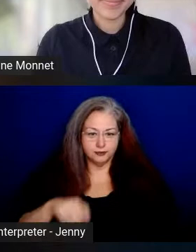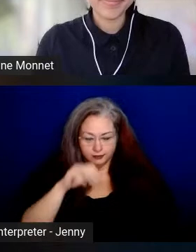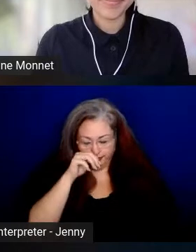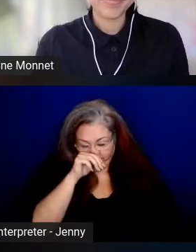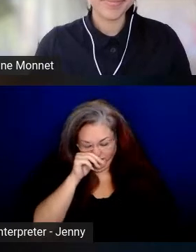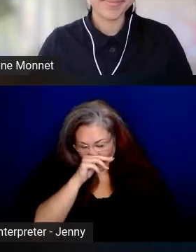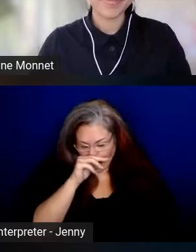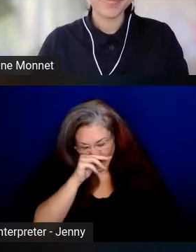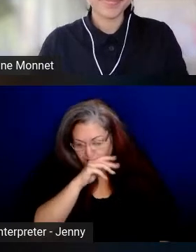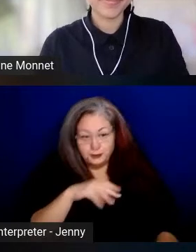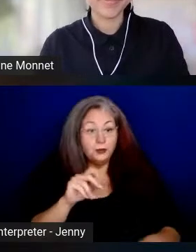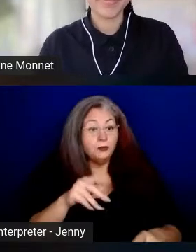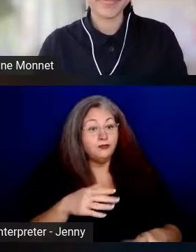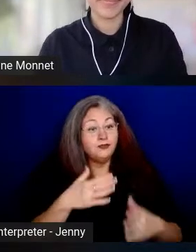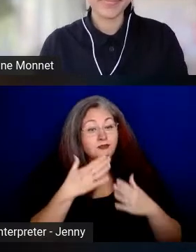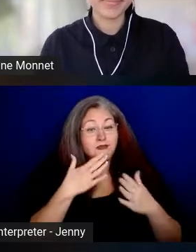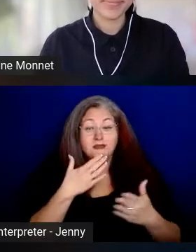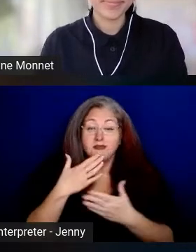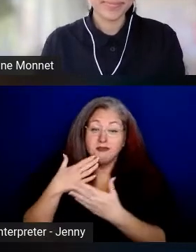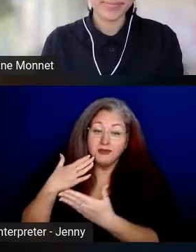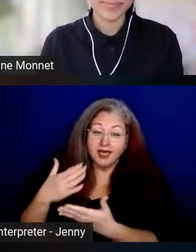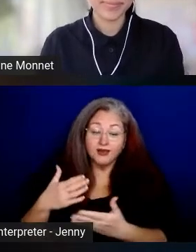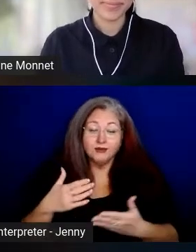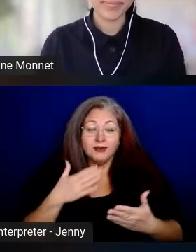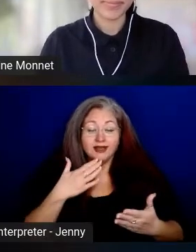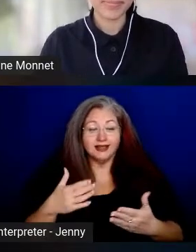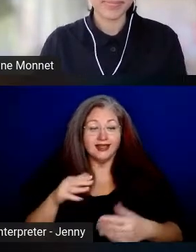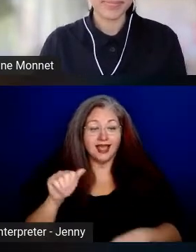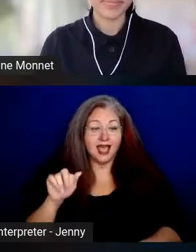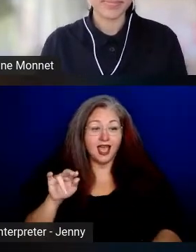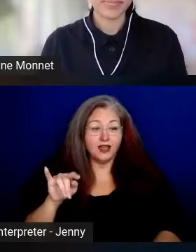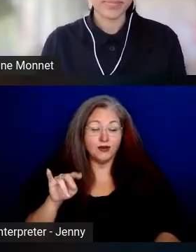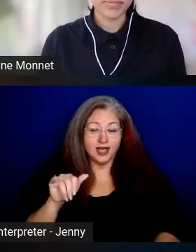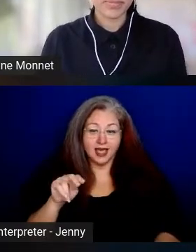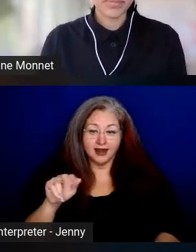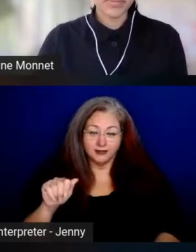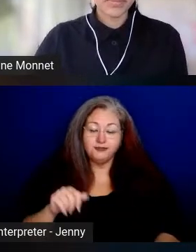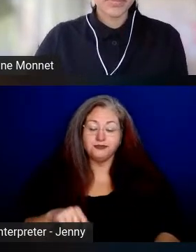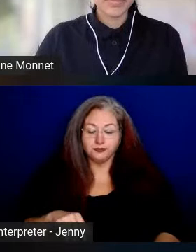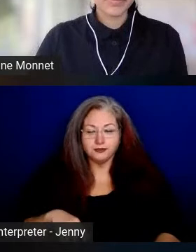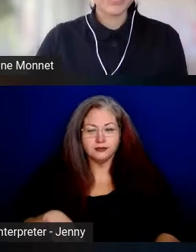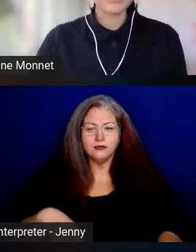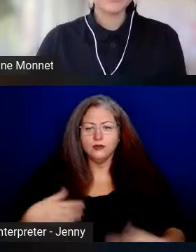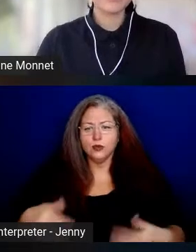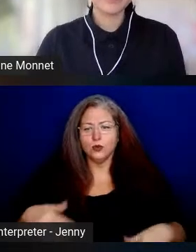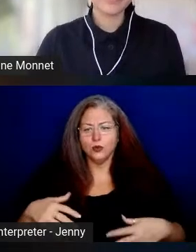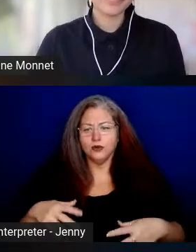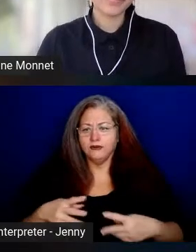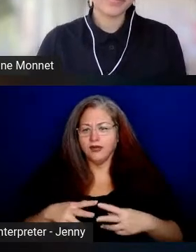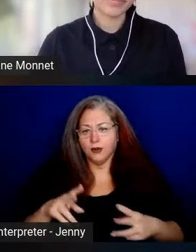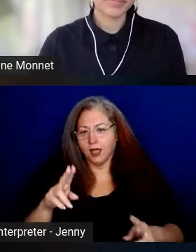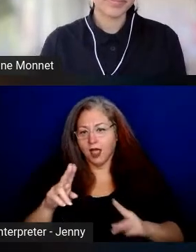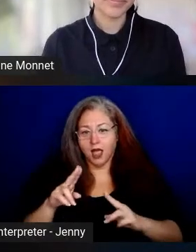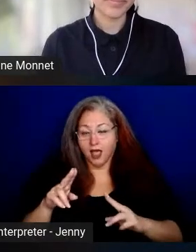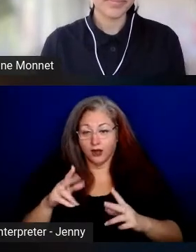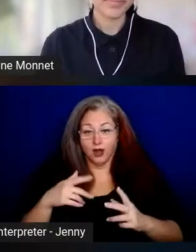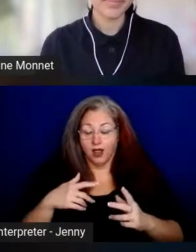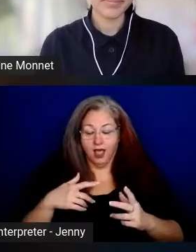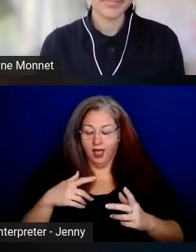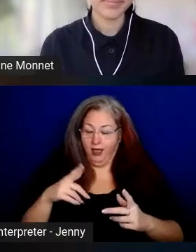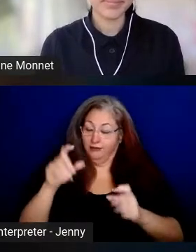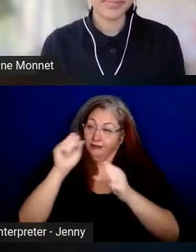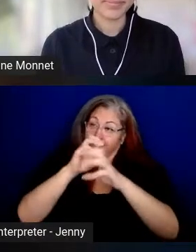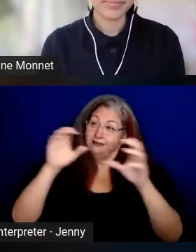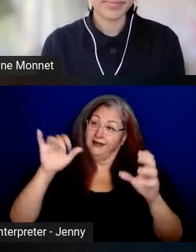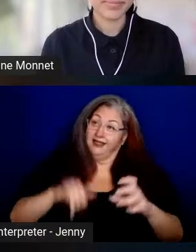Thank you very much, everybody. And thank you very much, Adriana. We're really honored. We could never have imagined when we started